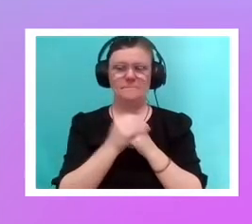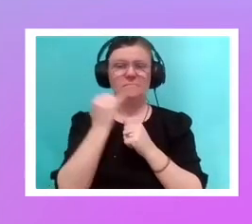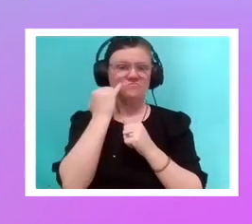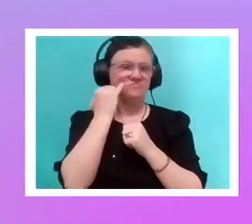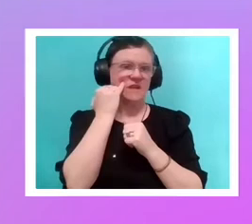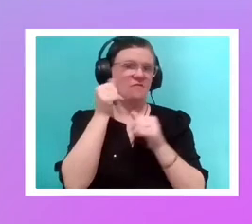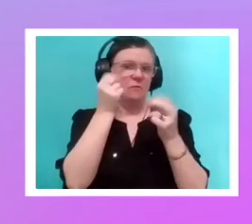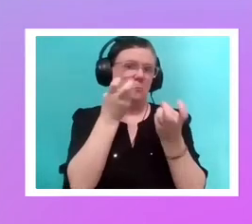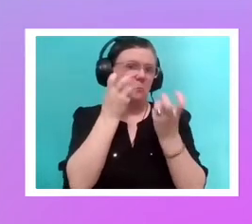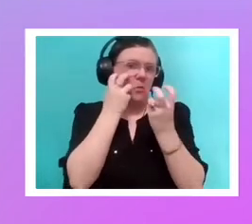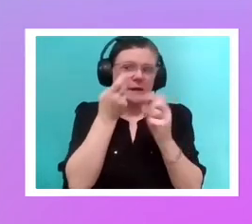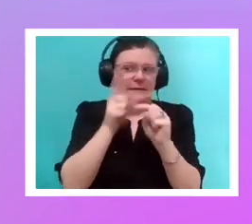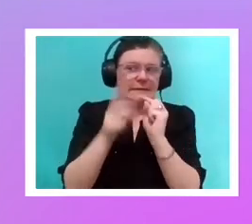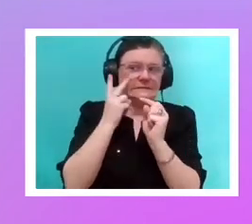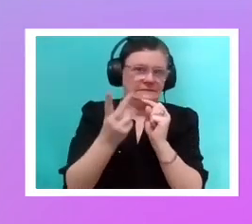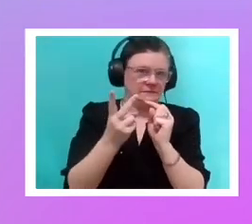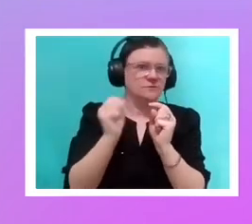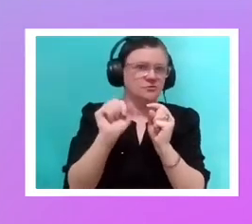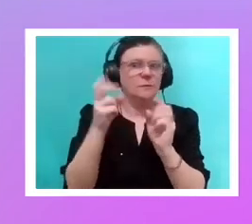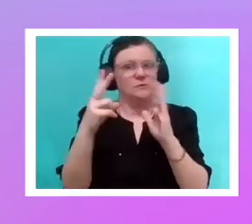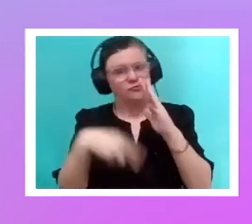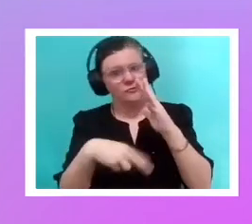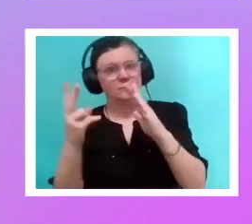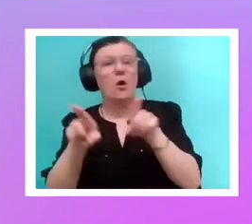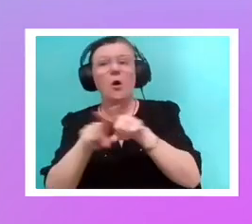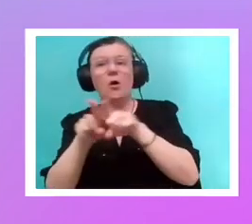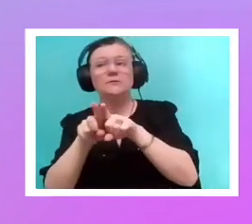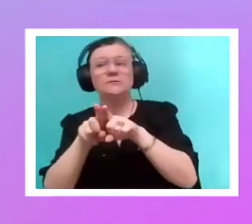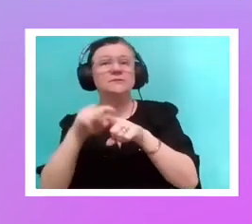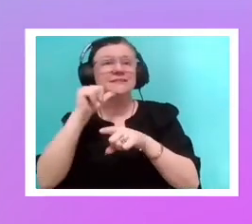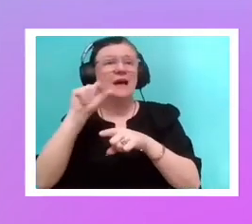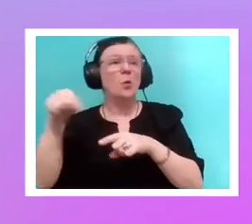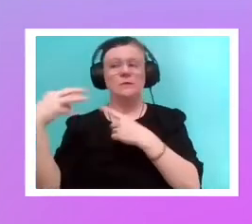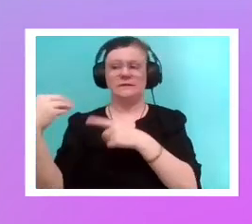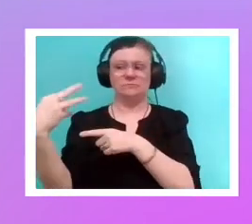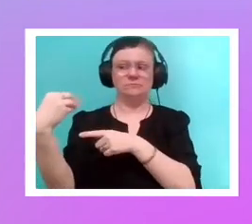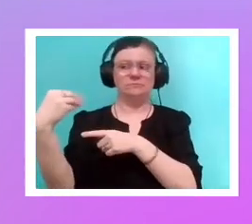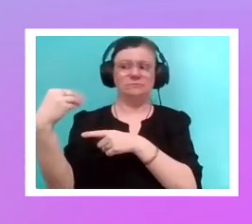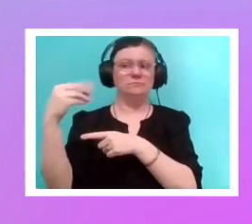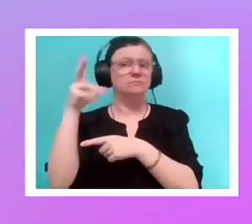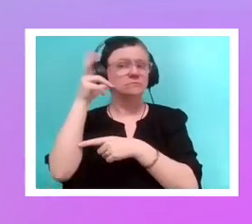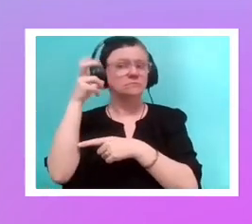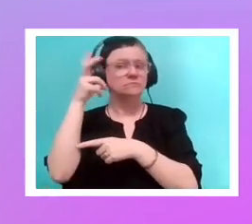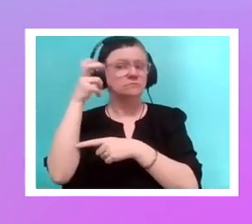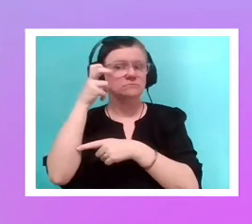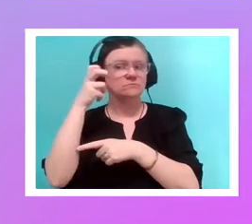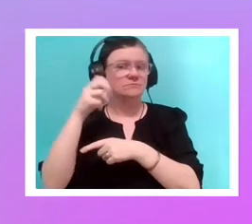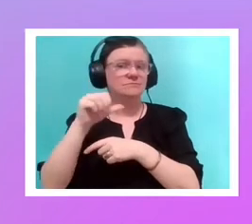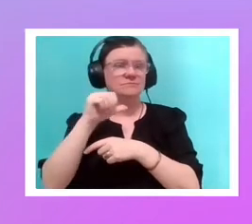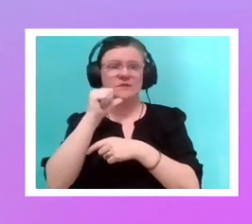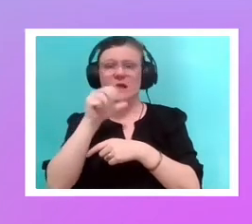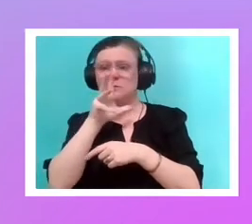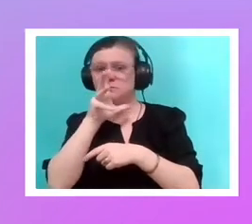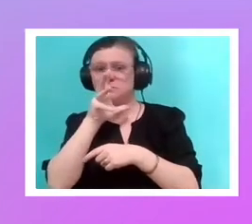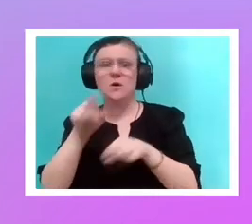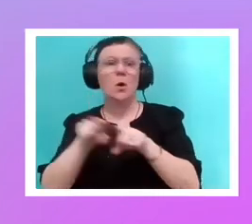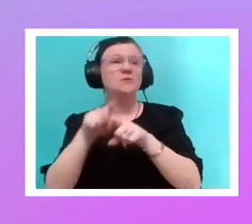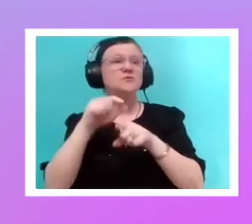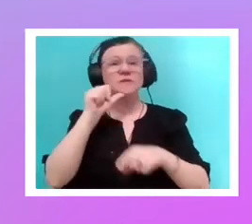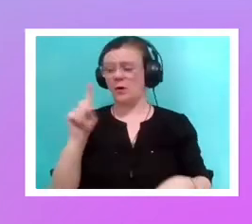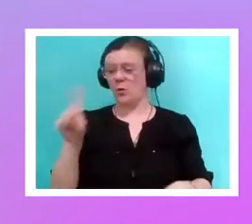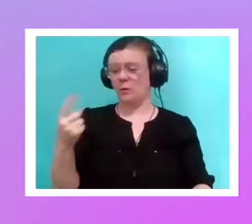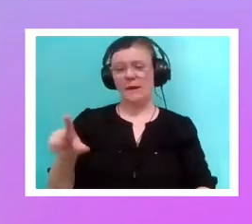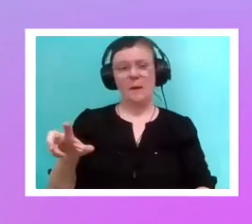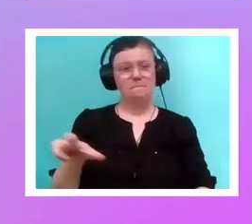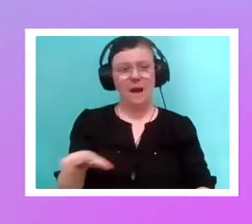impaired or blind. Similarly, we shouldn't rely on people being able to operate everything using a mouse, a trackpad, or a